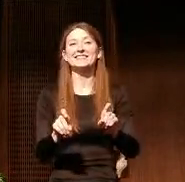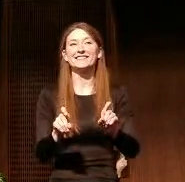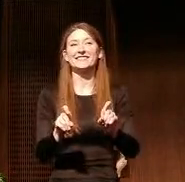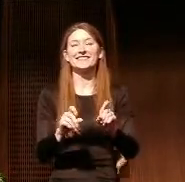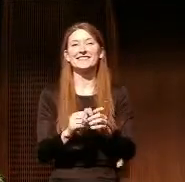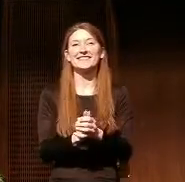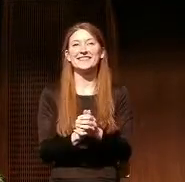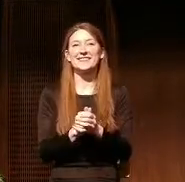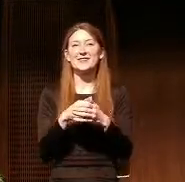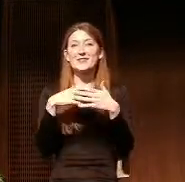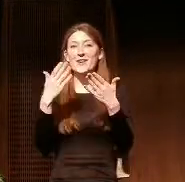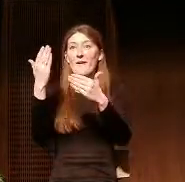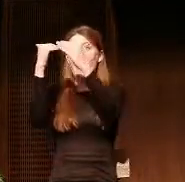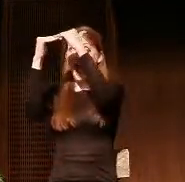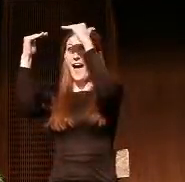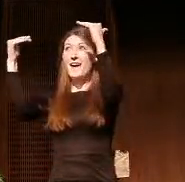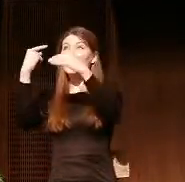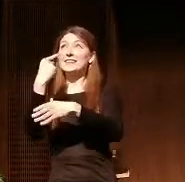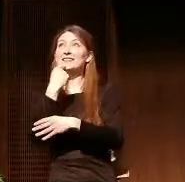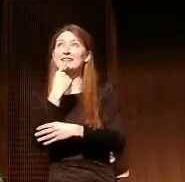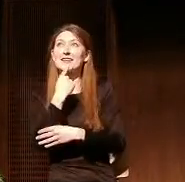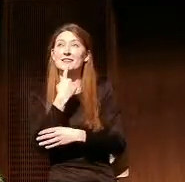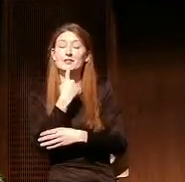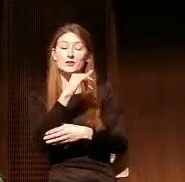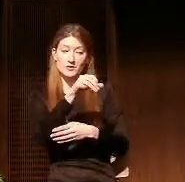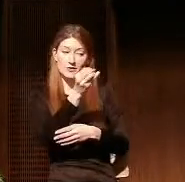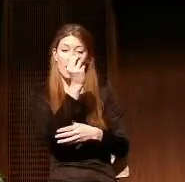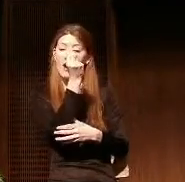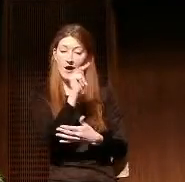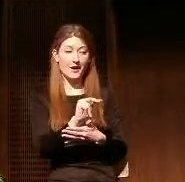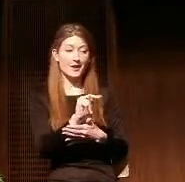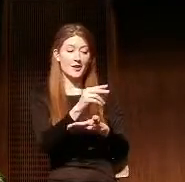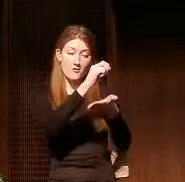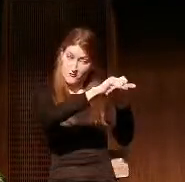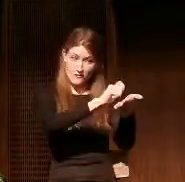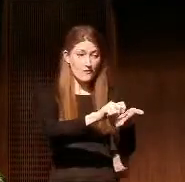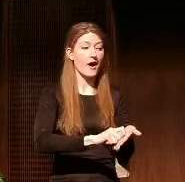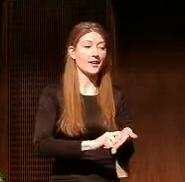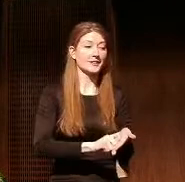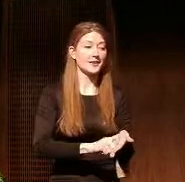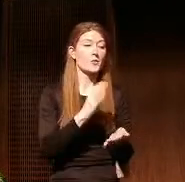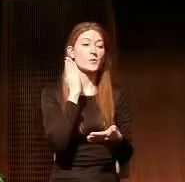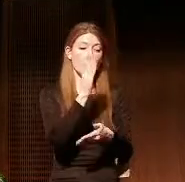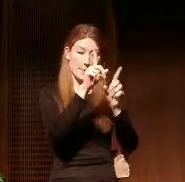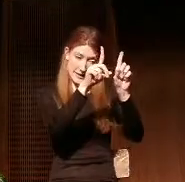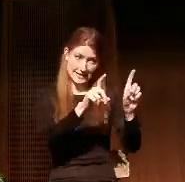And so when heaven said, John, write this down, it's going to be on the test.